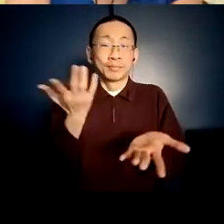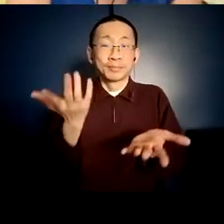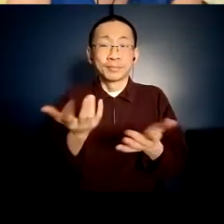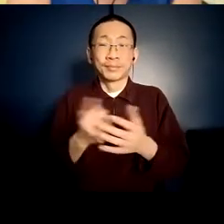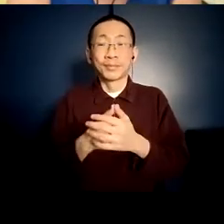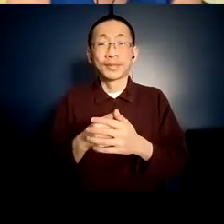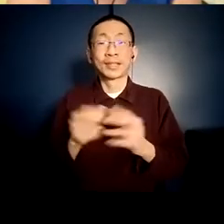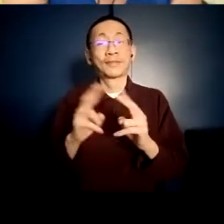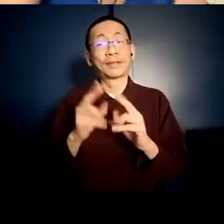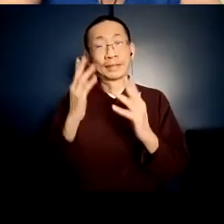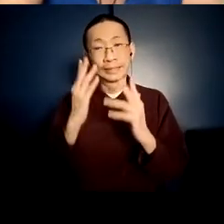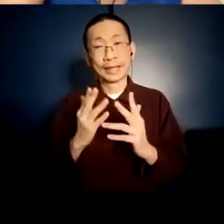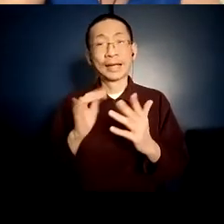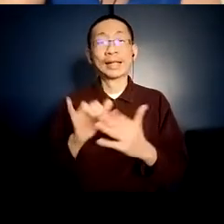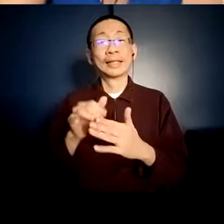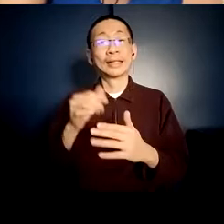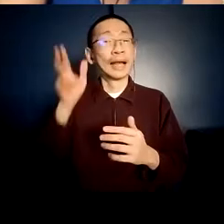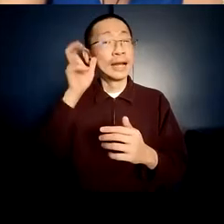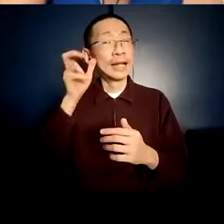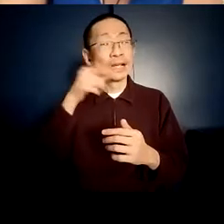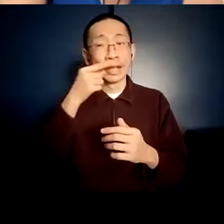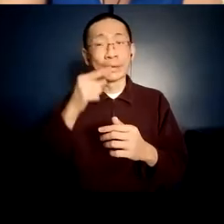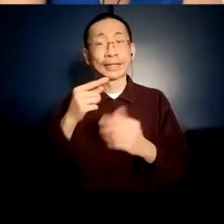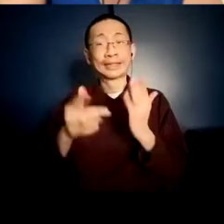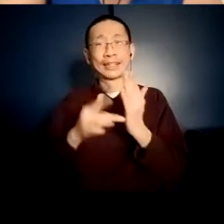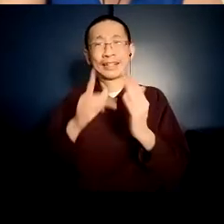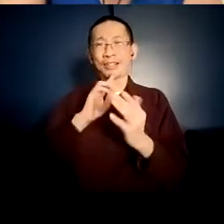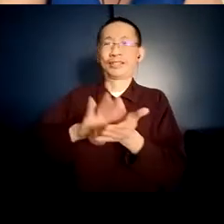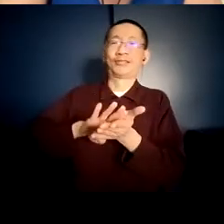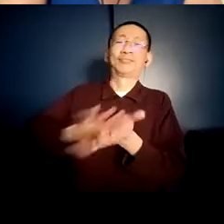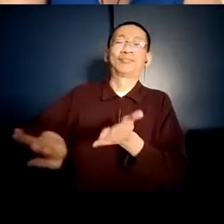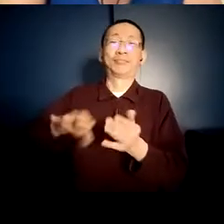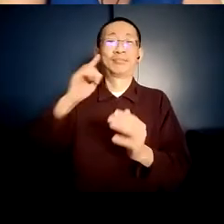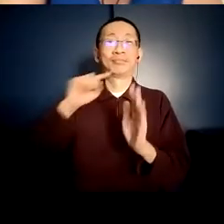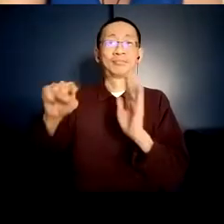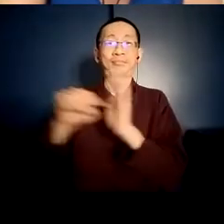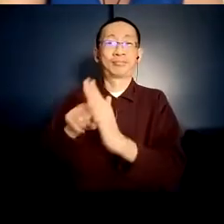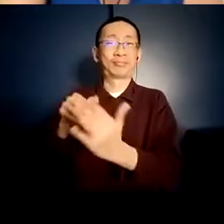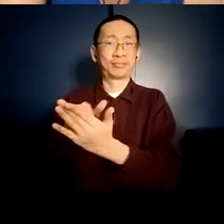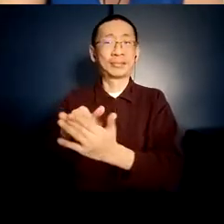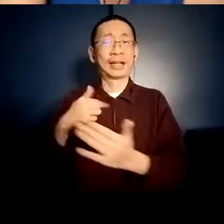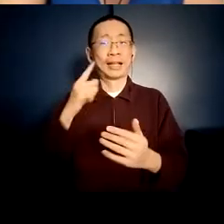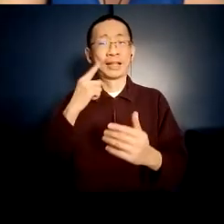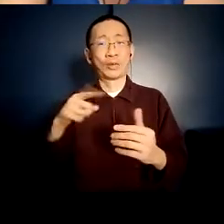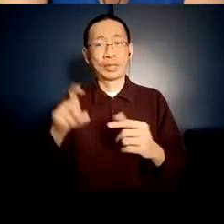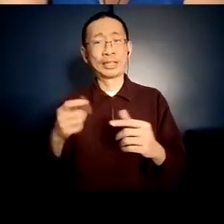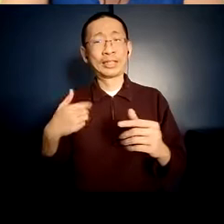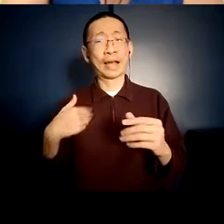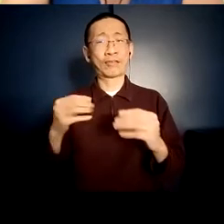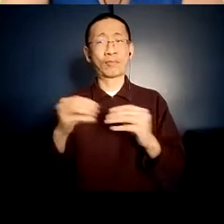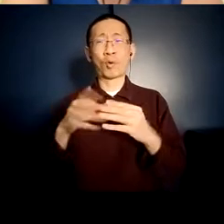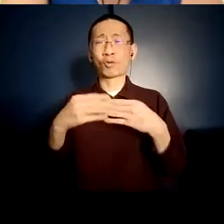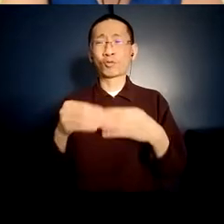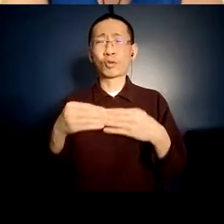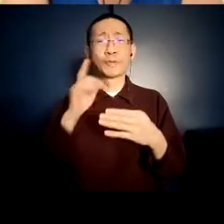it's very sad that hearing technology is so stigmatized. I think that there should be more room for people to be proud of their